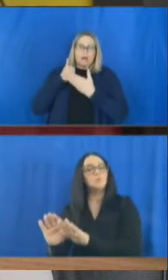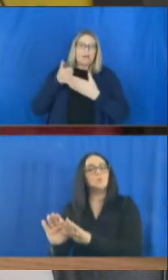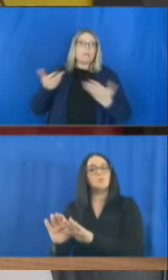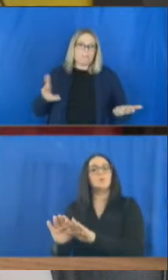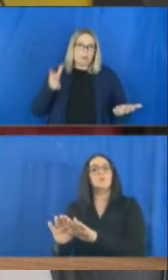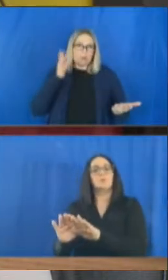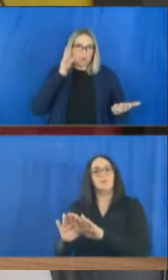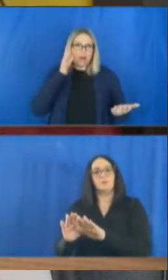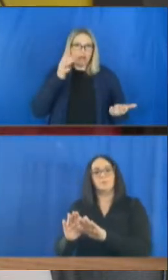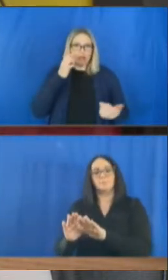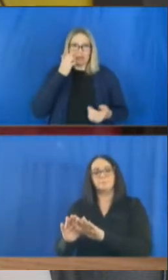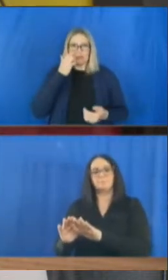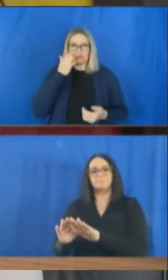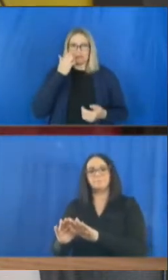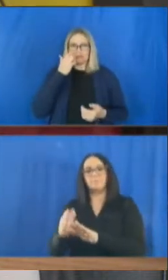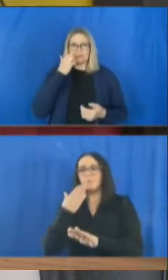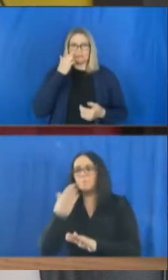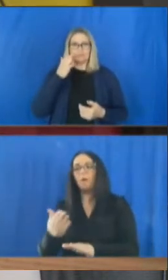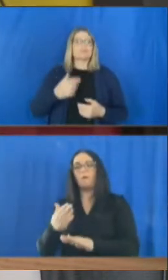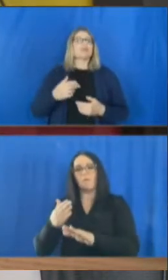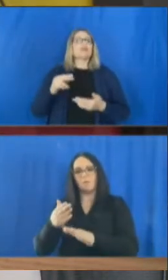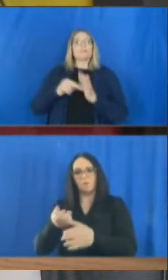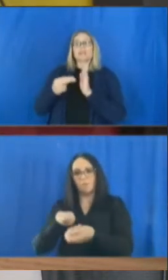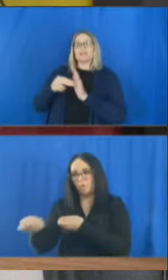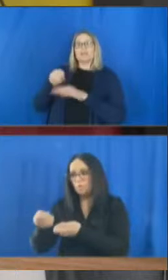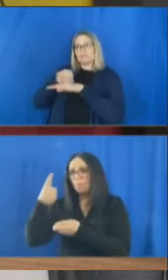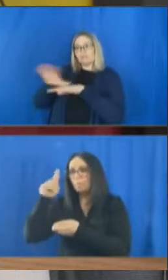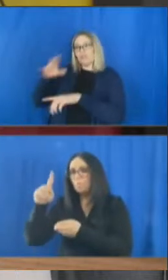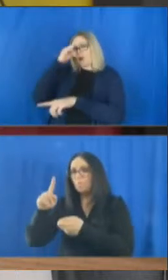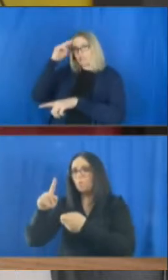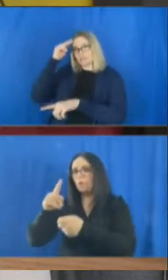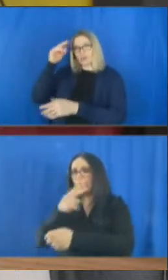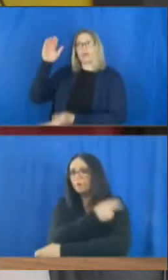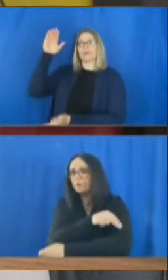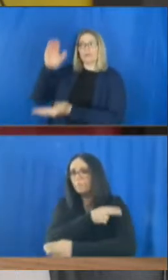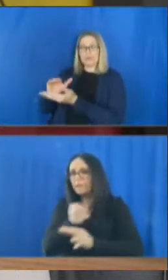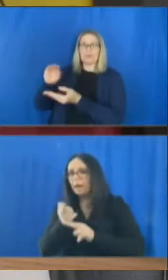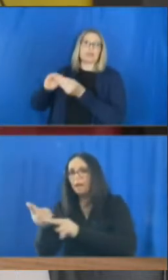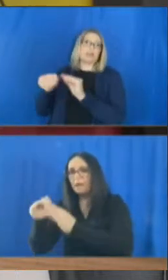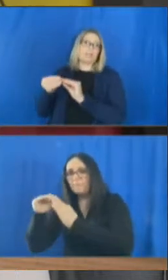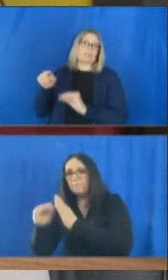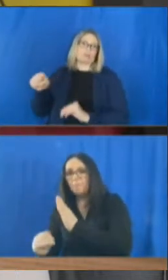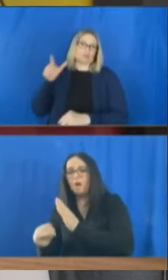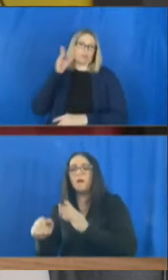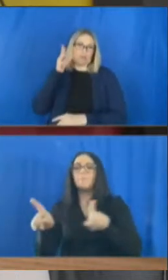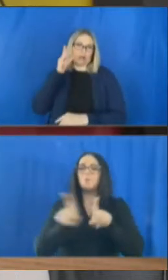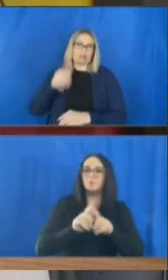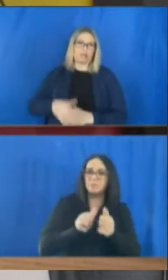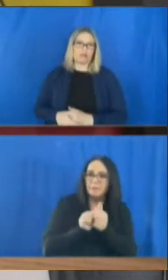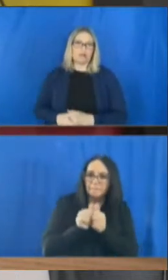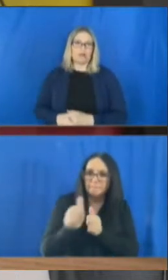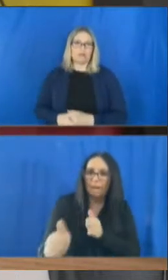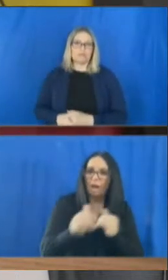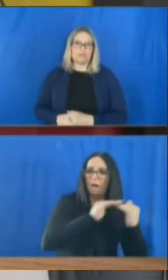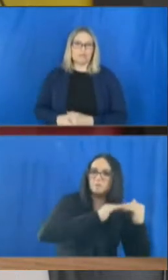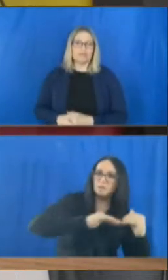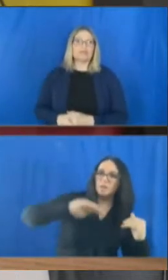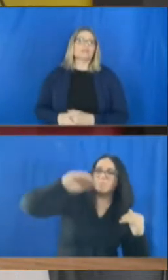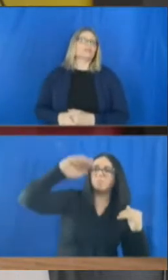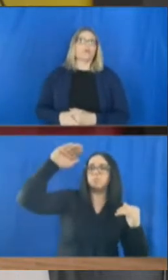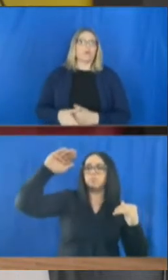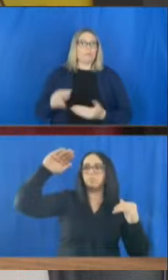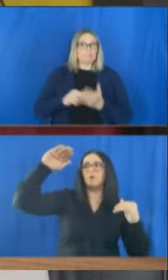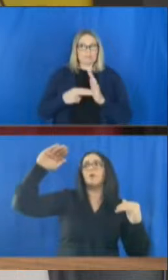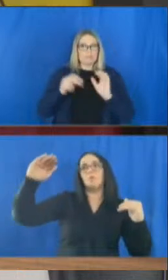in the best possible way from a hospitalization perspective, but also from the balance in terms of people's mental health,